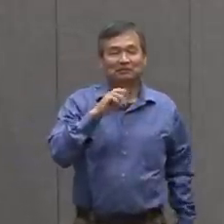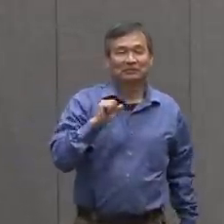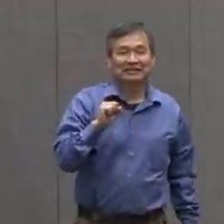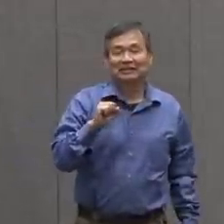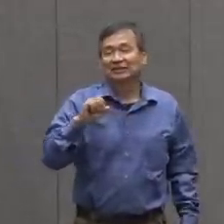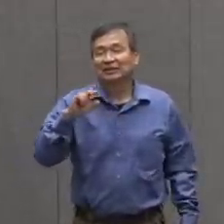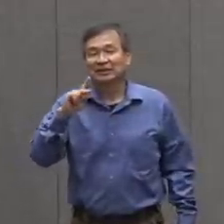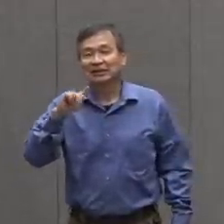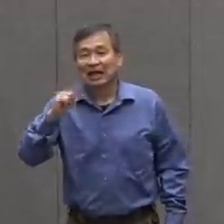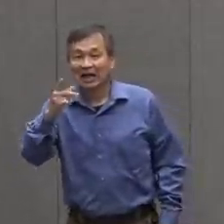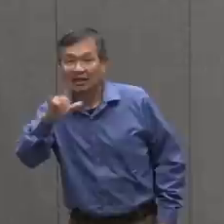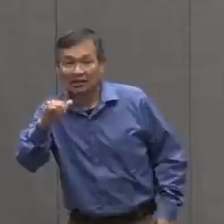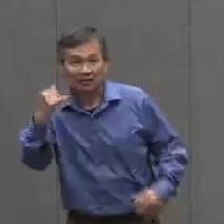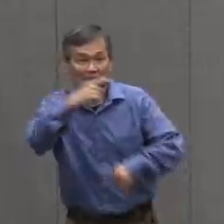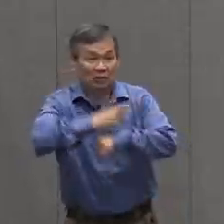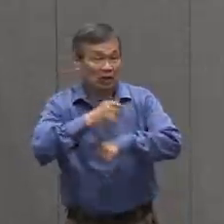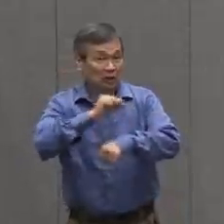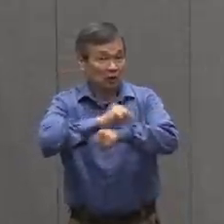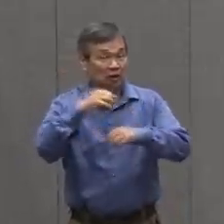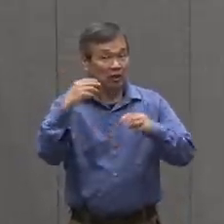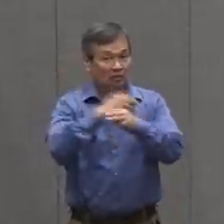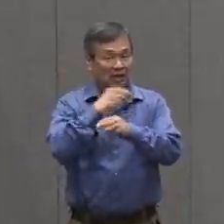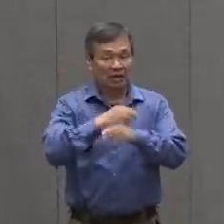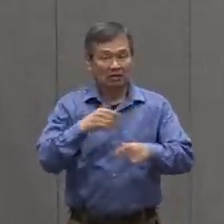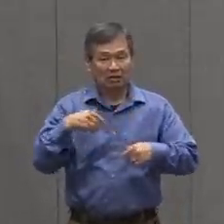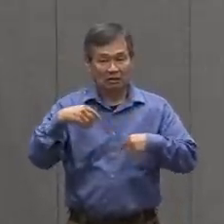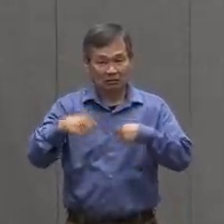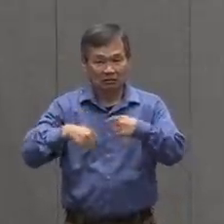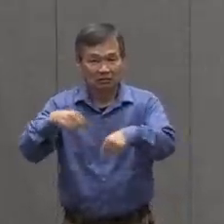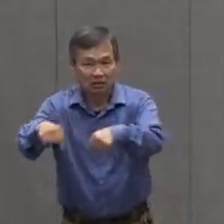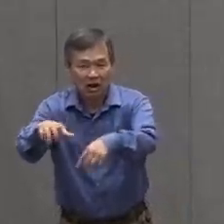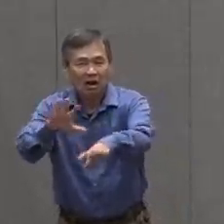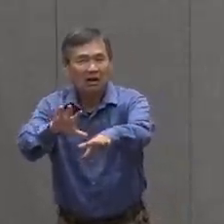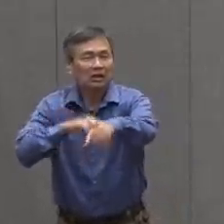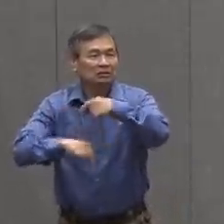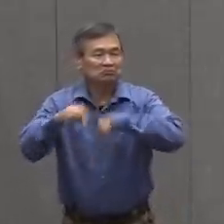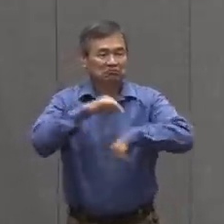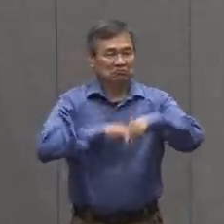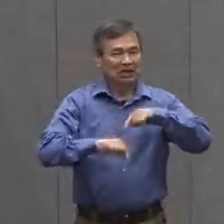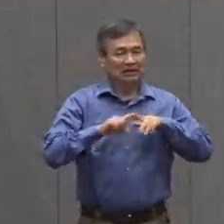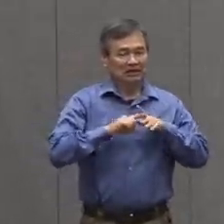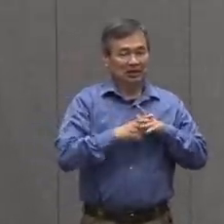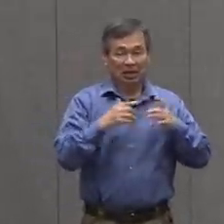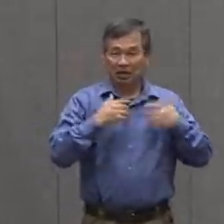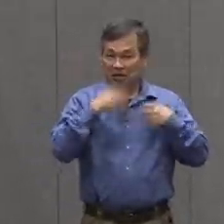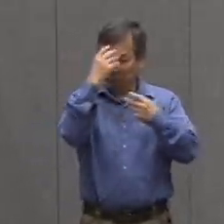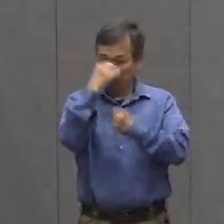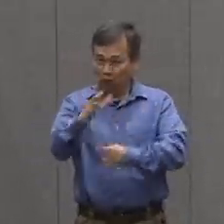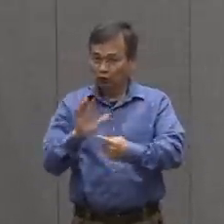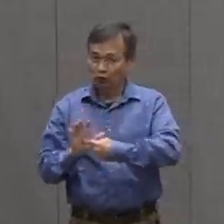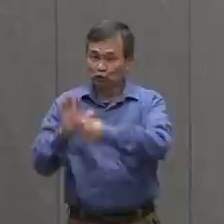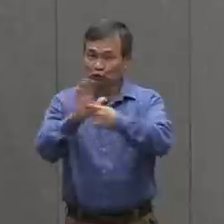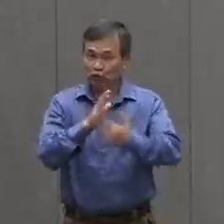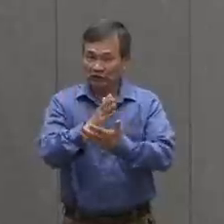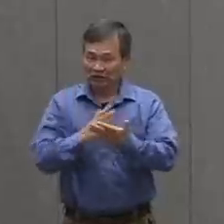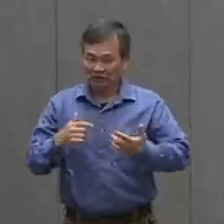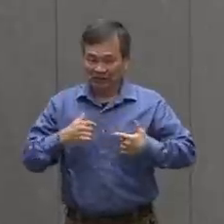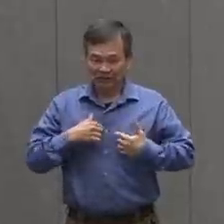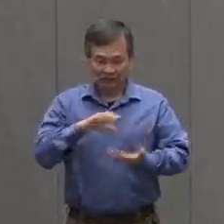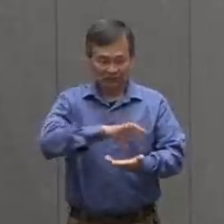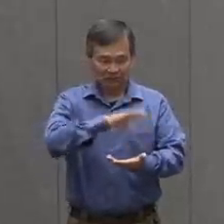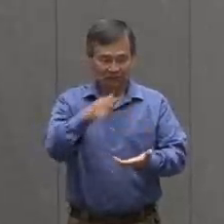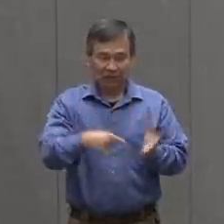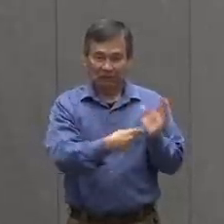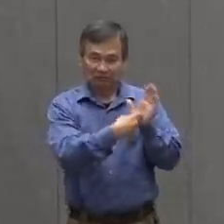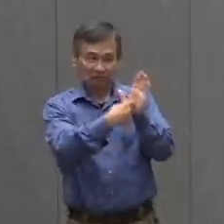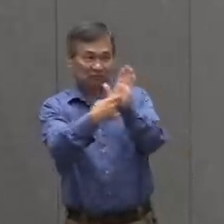of math games. But before we begin, mathematicians, I have a collection of items that I'm going to ask you to